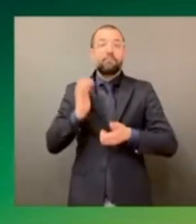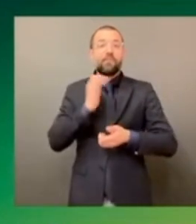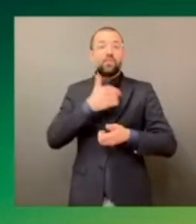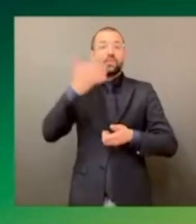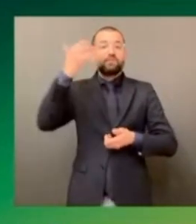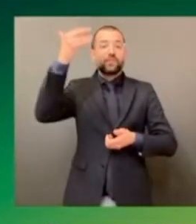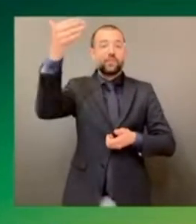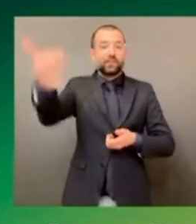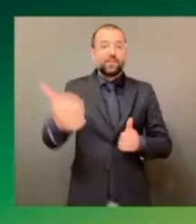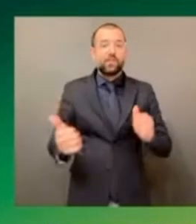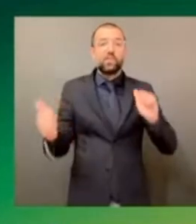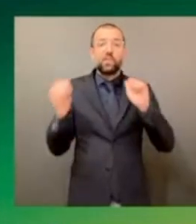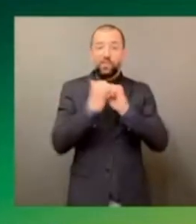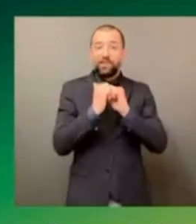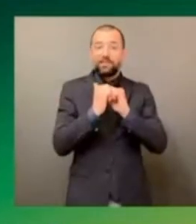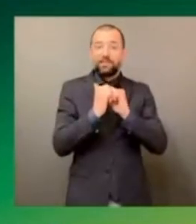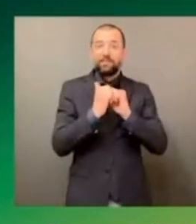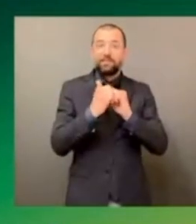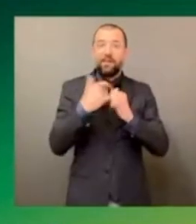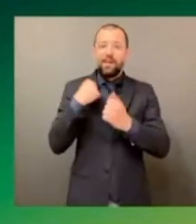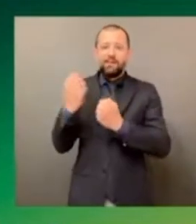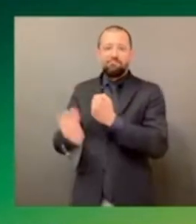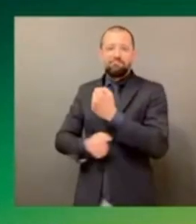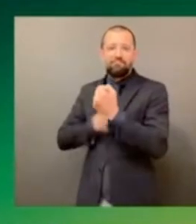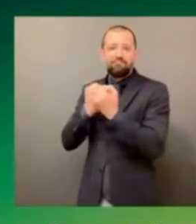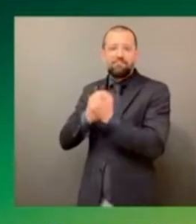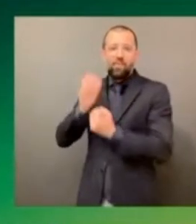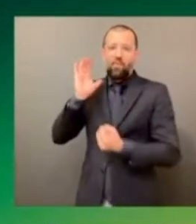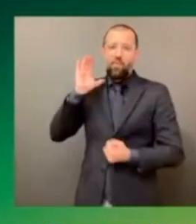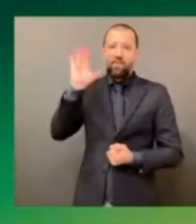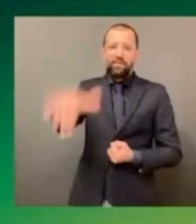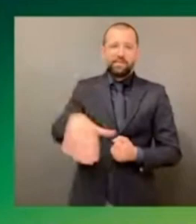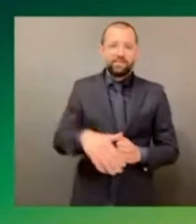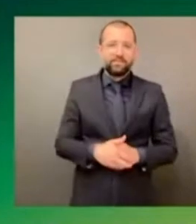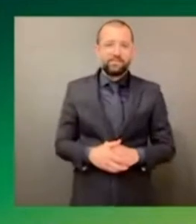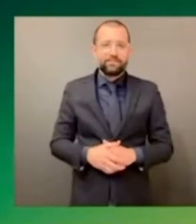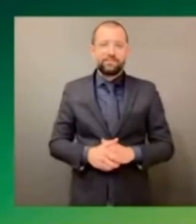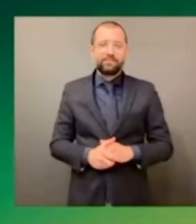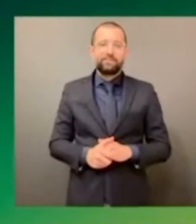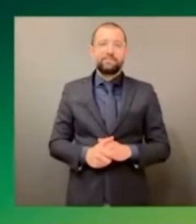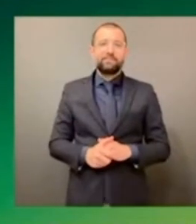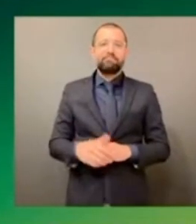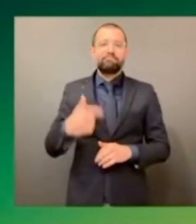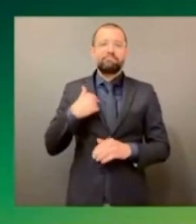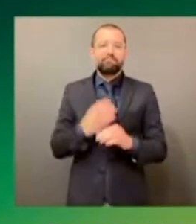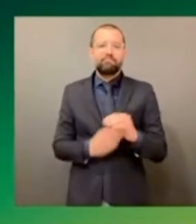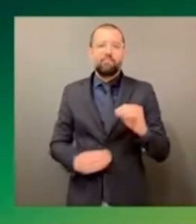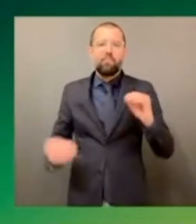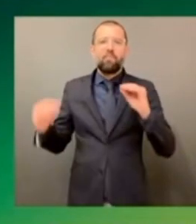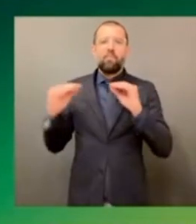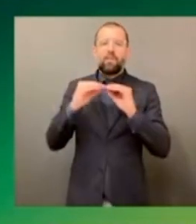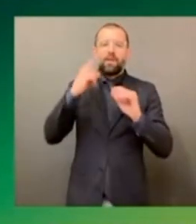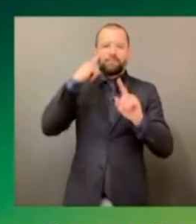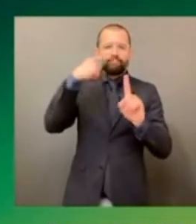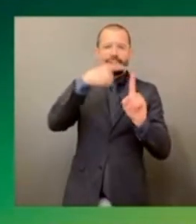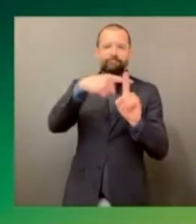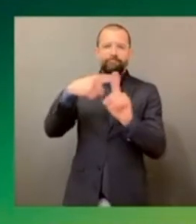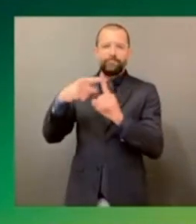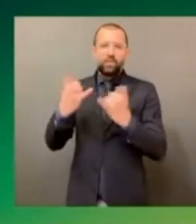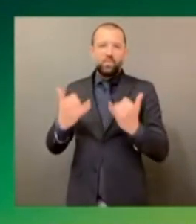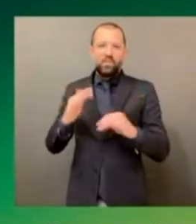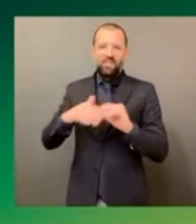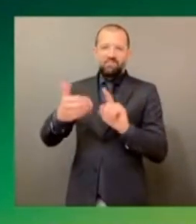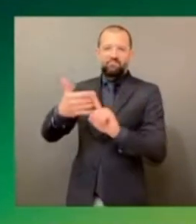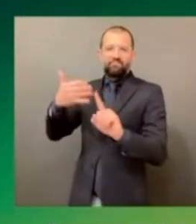progress. I am more optimistic than I have ever been about the future and